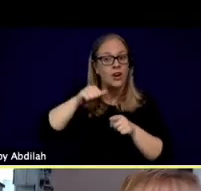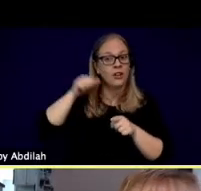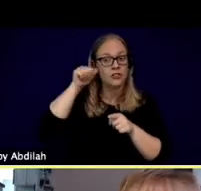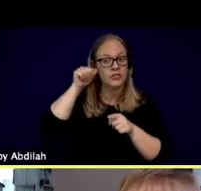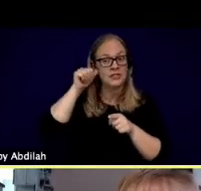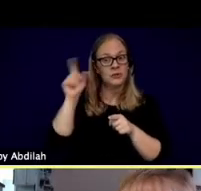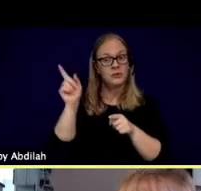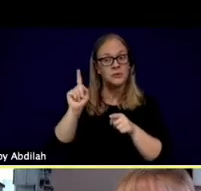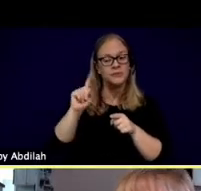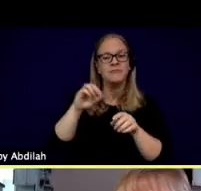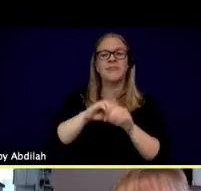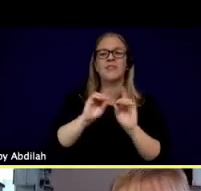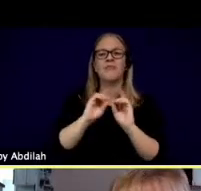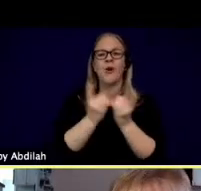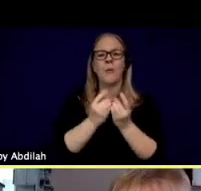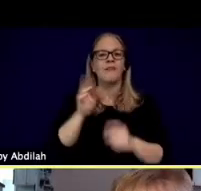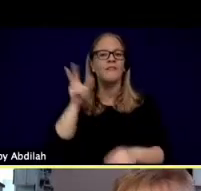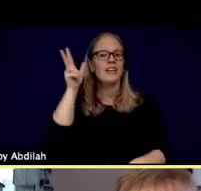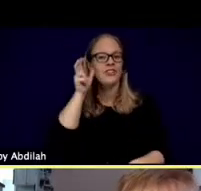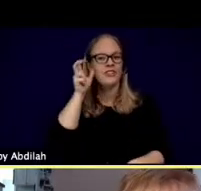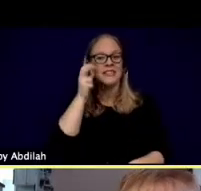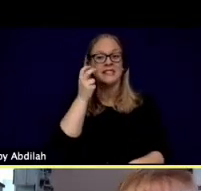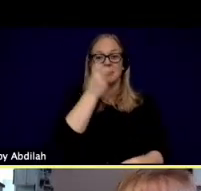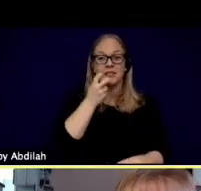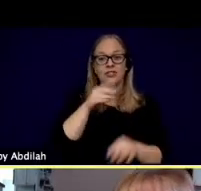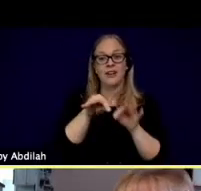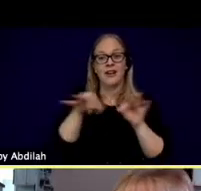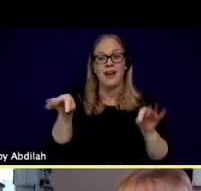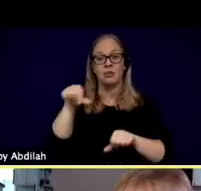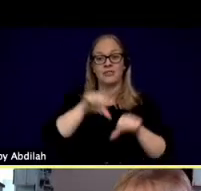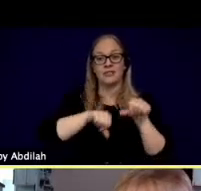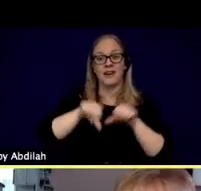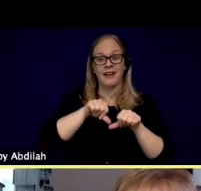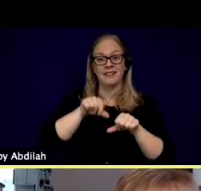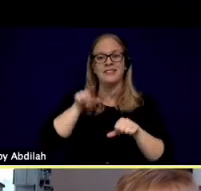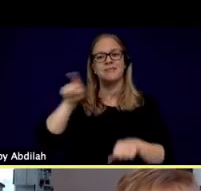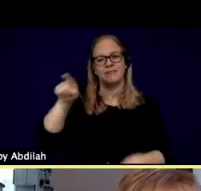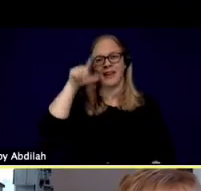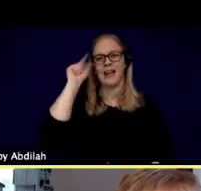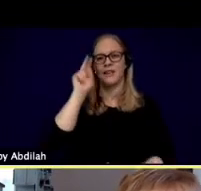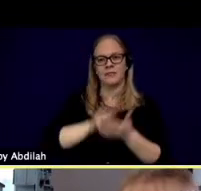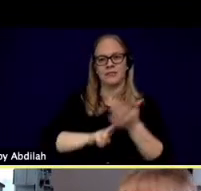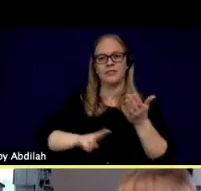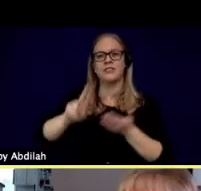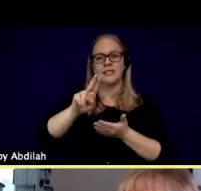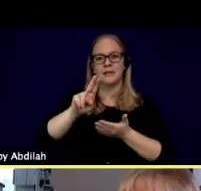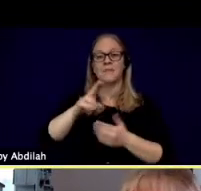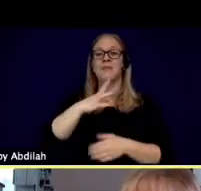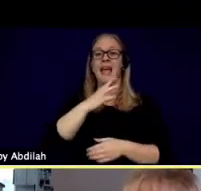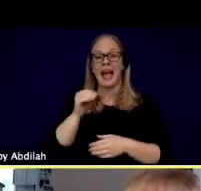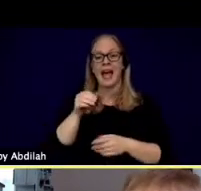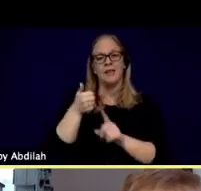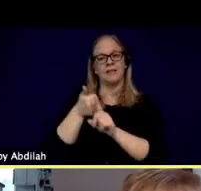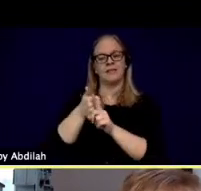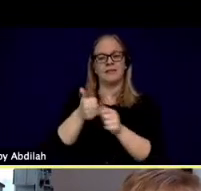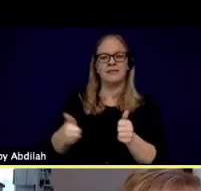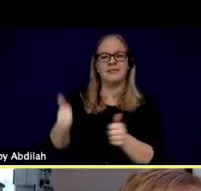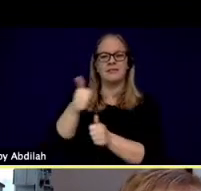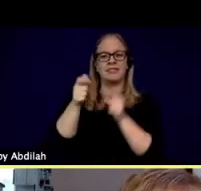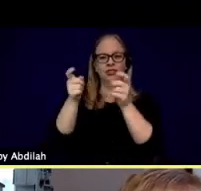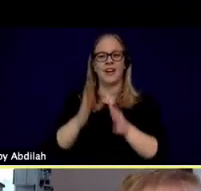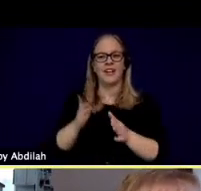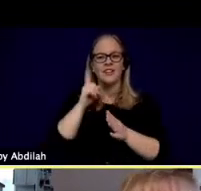Hearing, Speech, and Language Sciences at Gallaudet University and director of Gallaudet's Peer Mentor